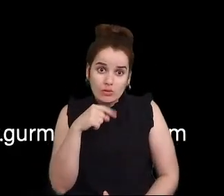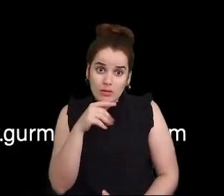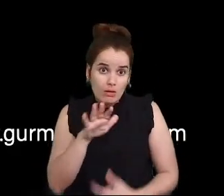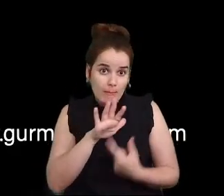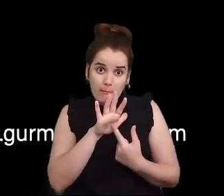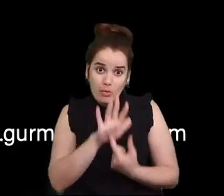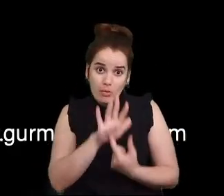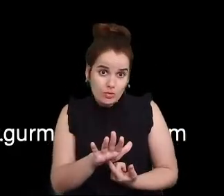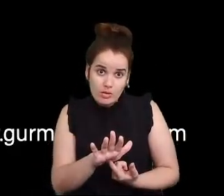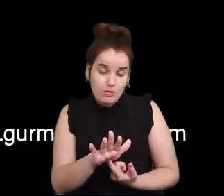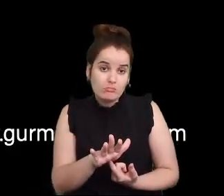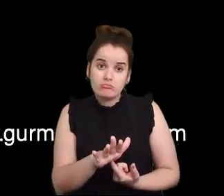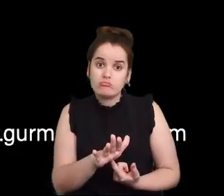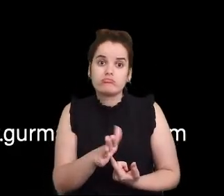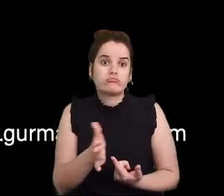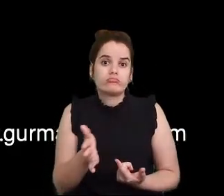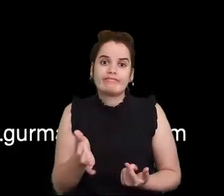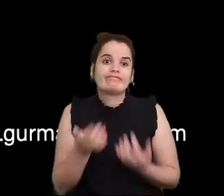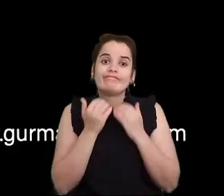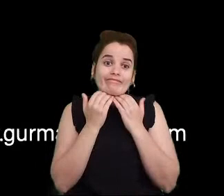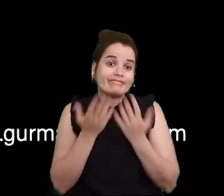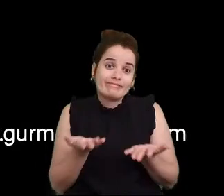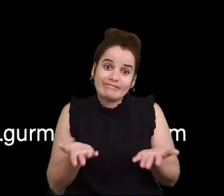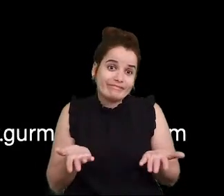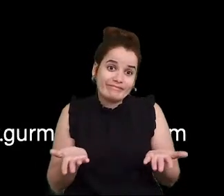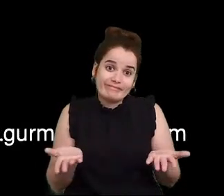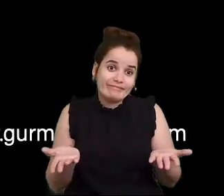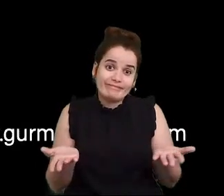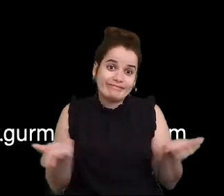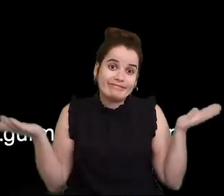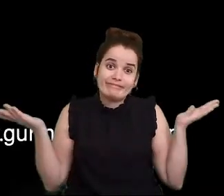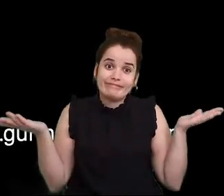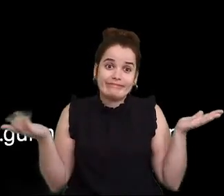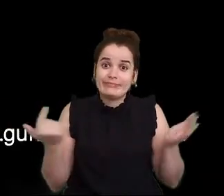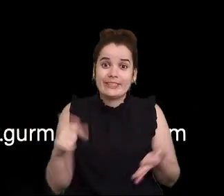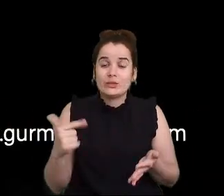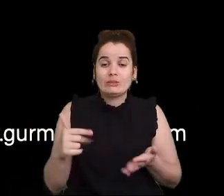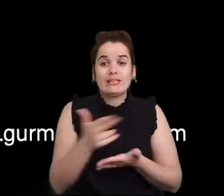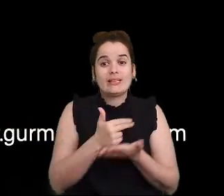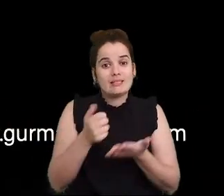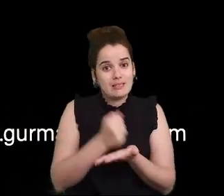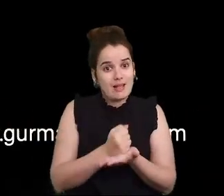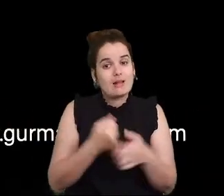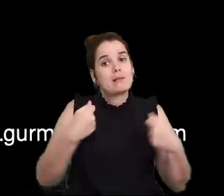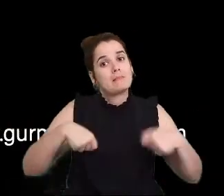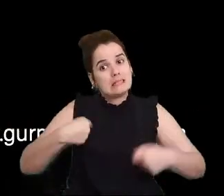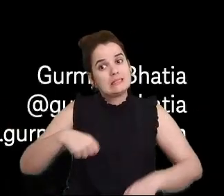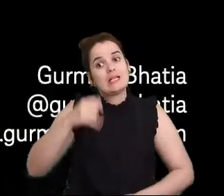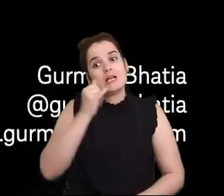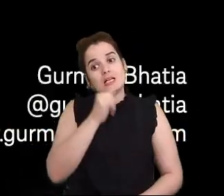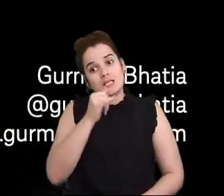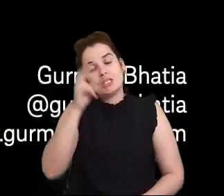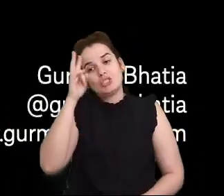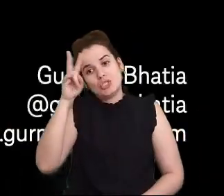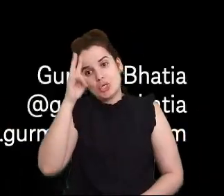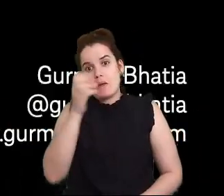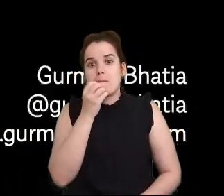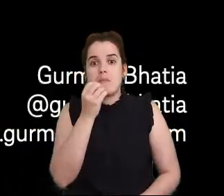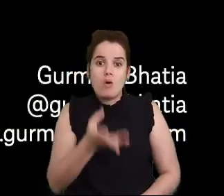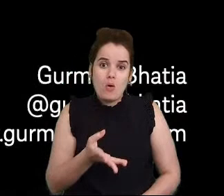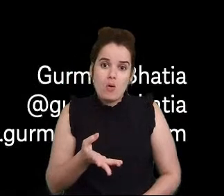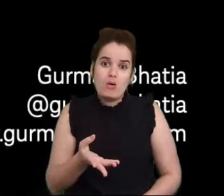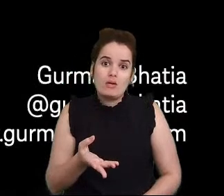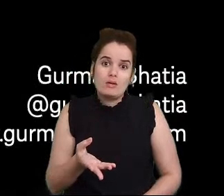amount of design can save a bad story. And maybe that's the thing I want to leave you